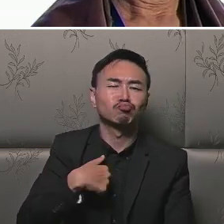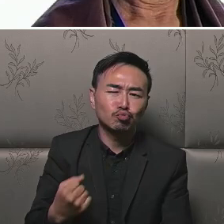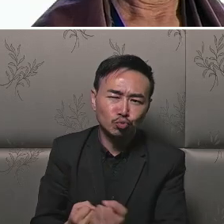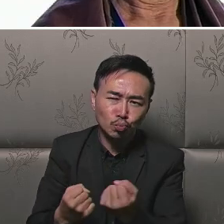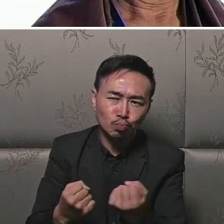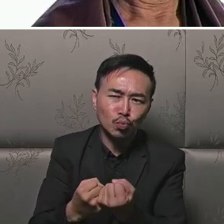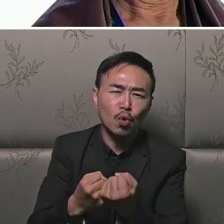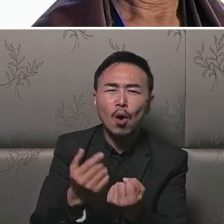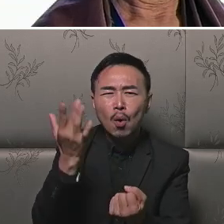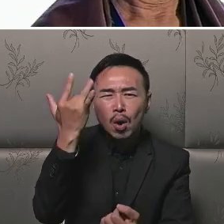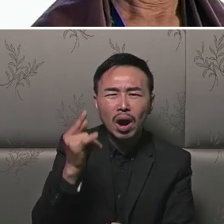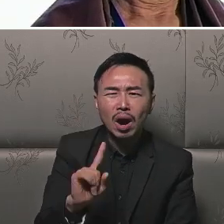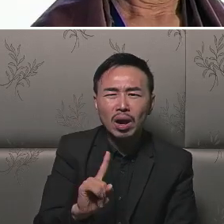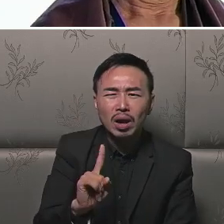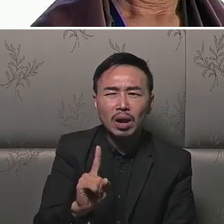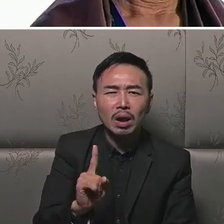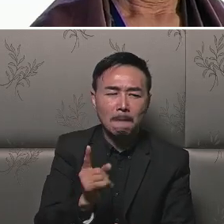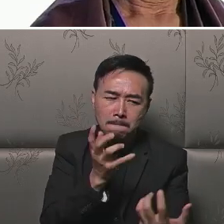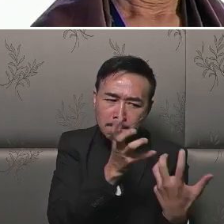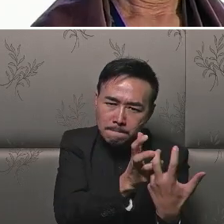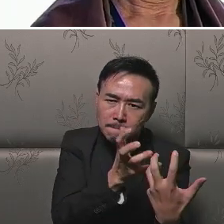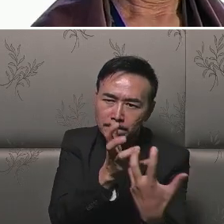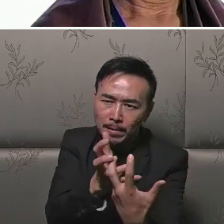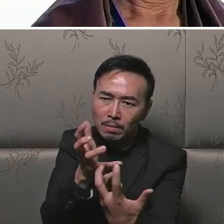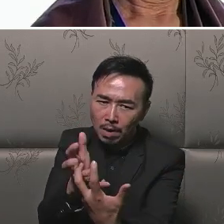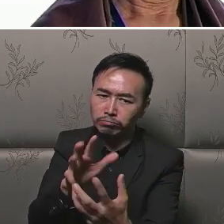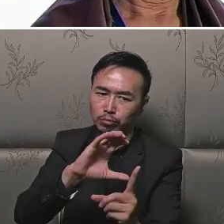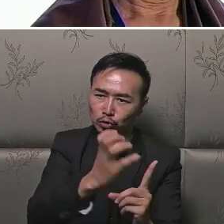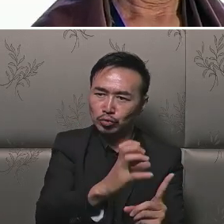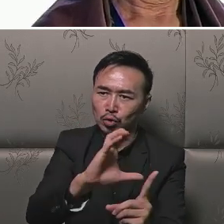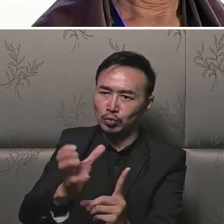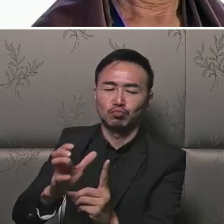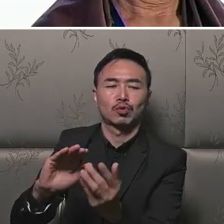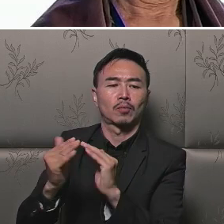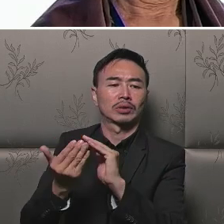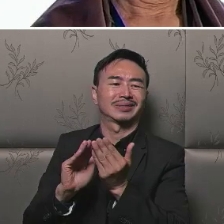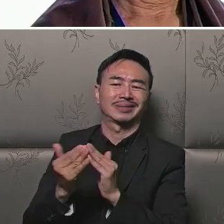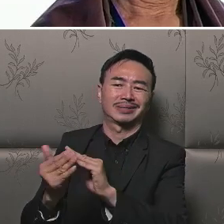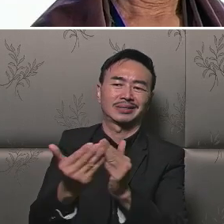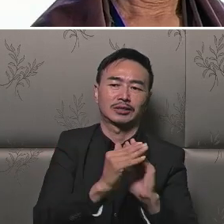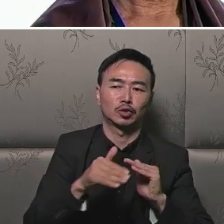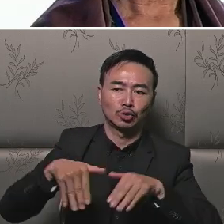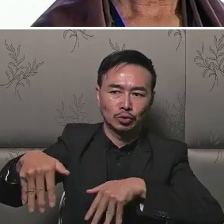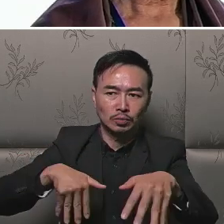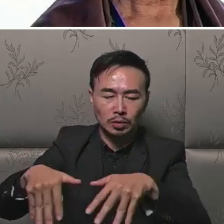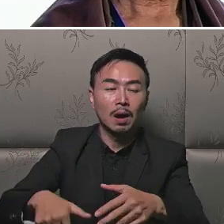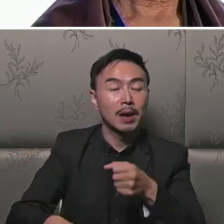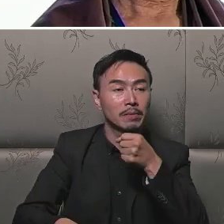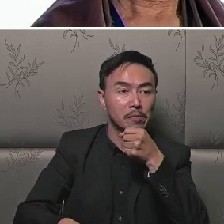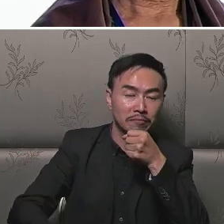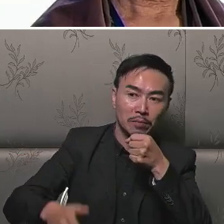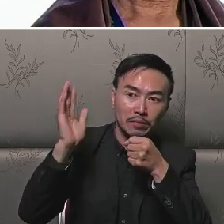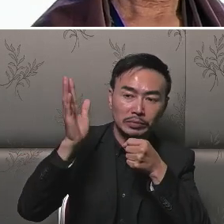This presentation aims to present the Sanyog education program and the Pasibo approach in